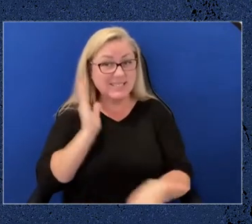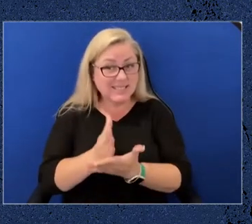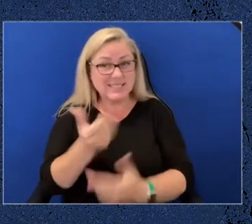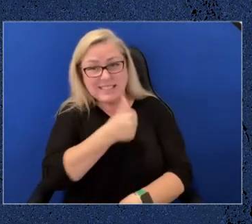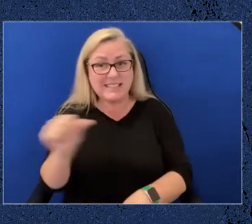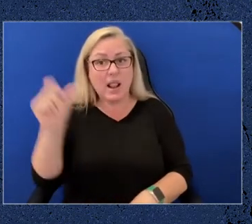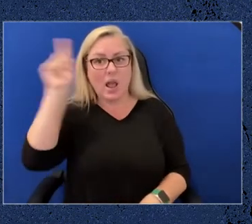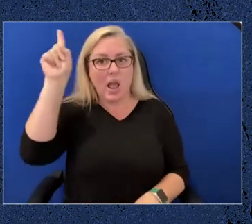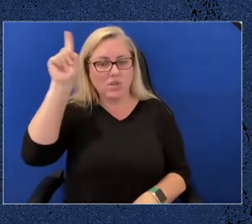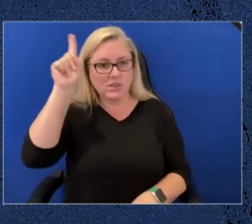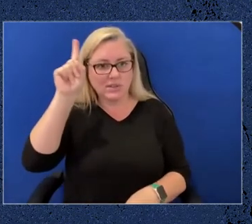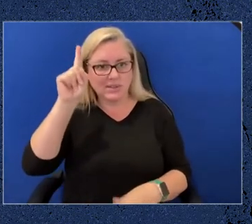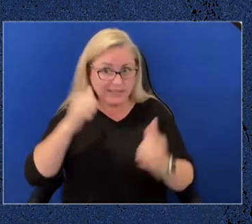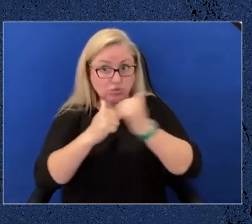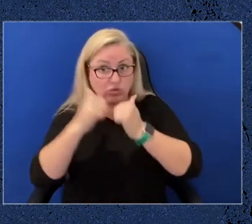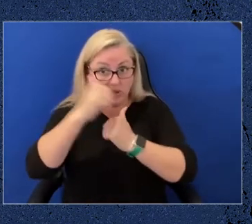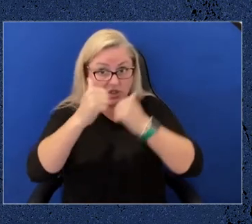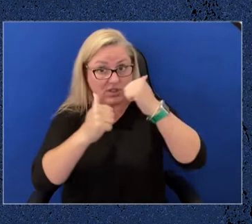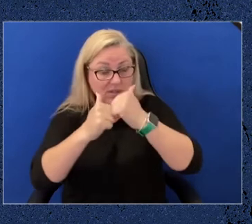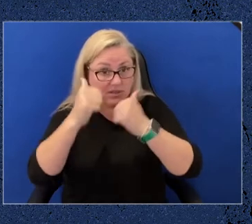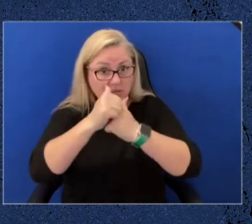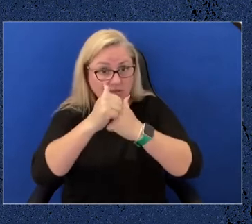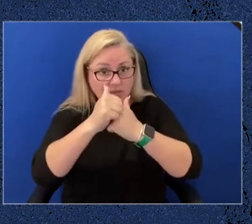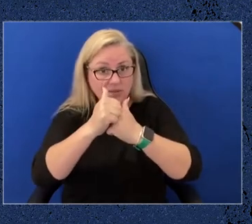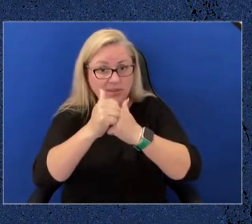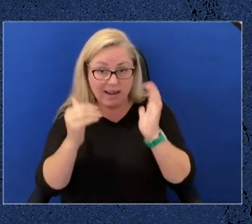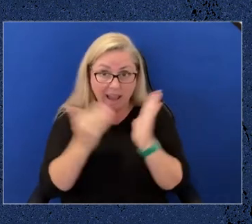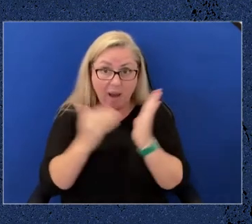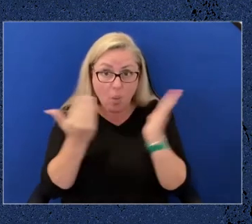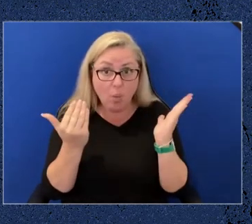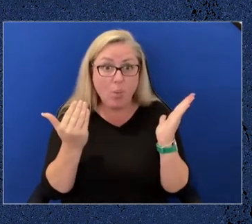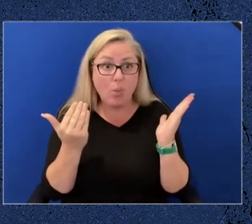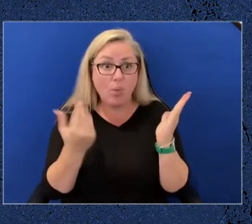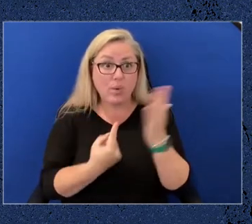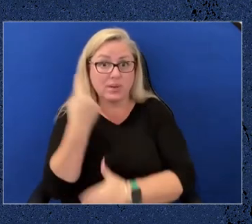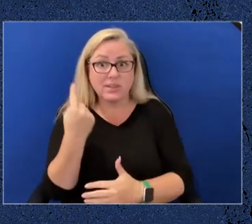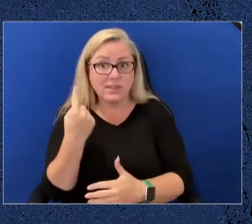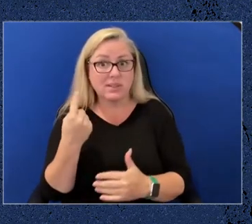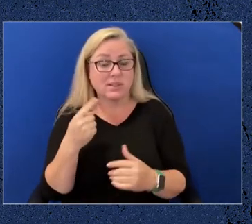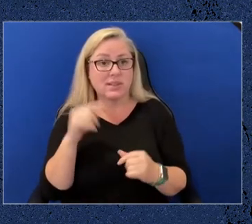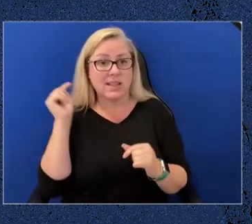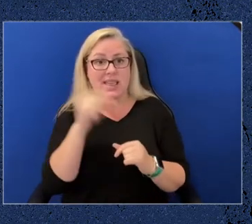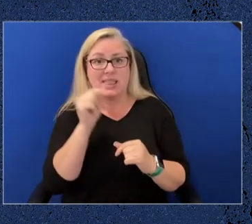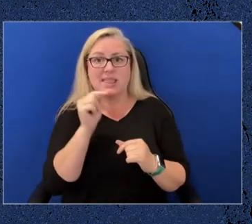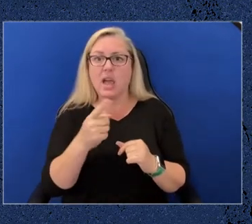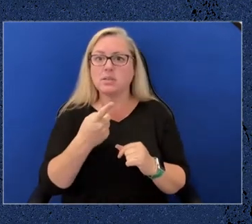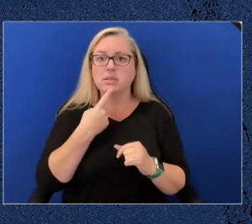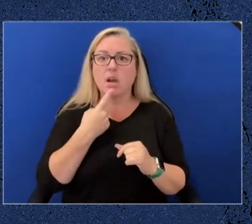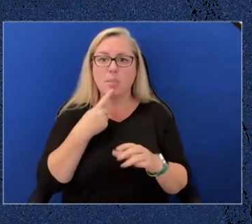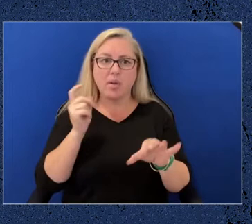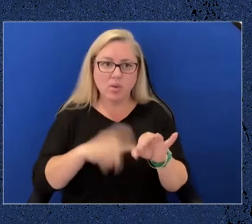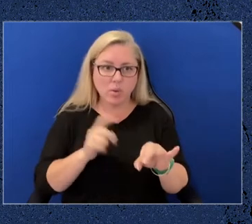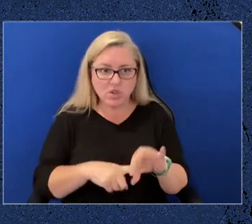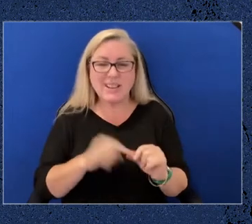structure. Mm. It happens today. This very second, you know, that kind of questioning is another kind of